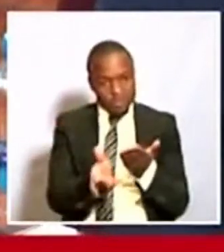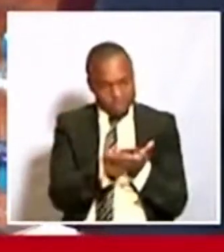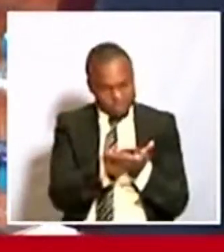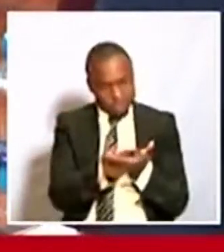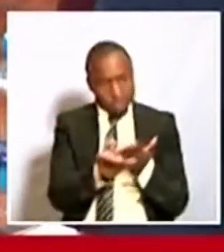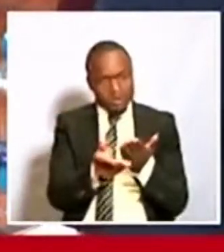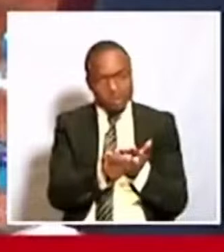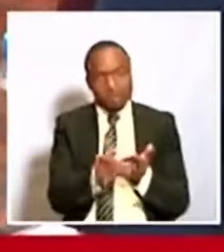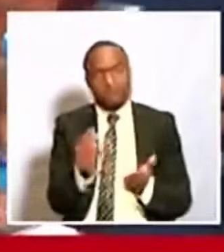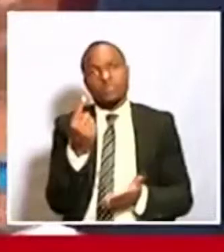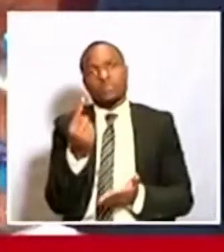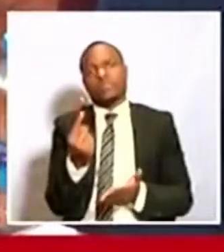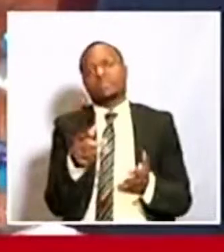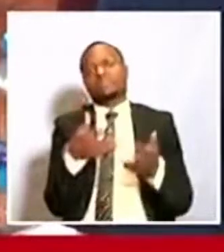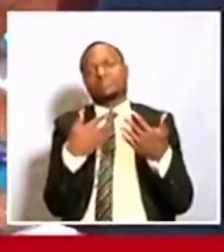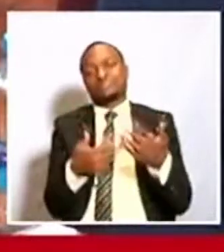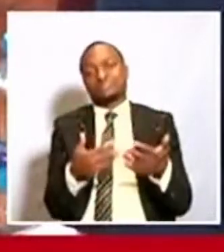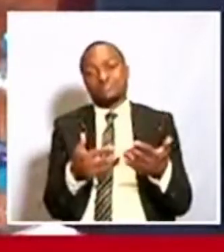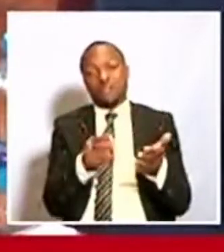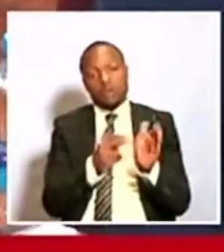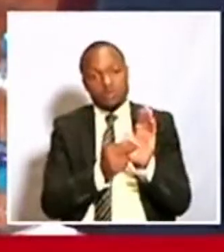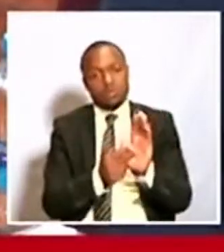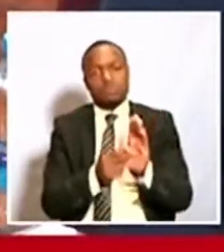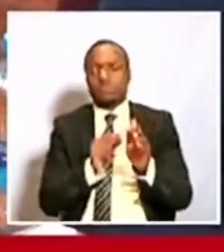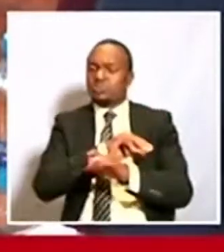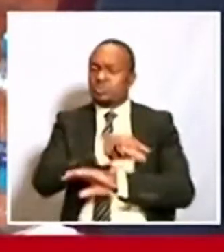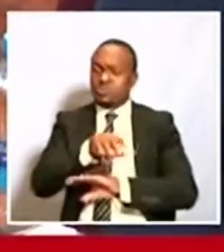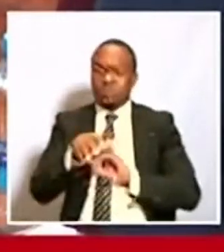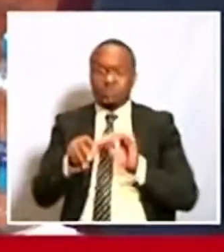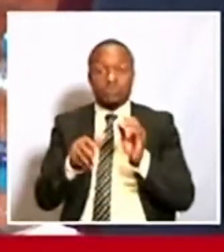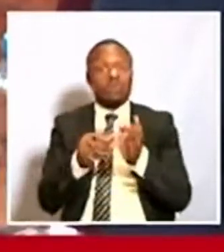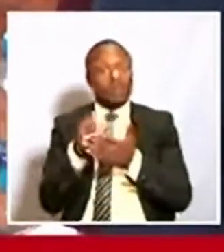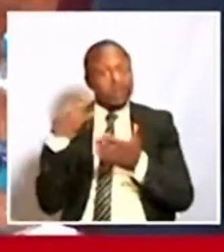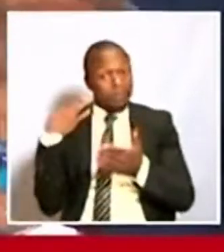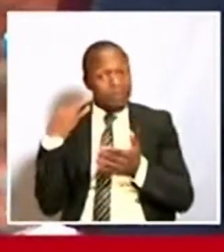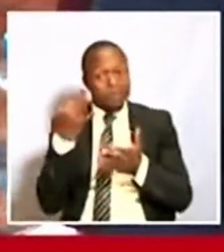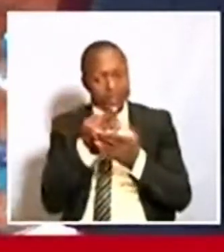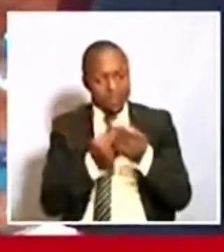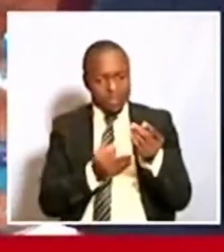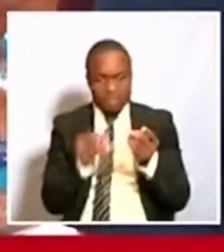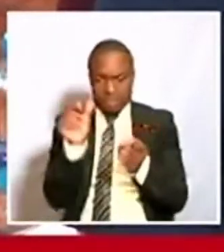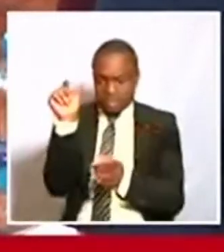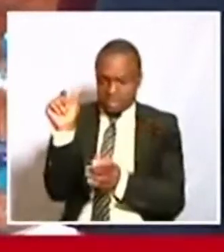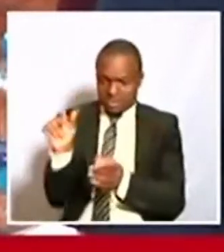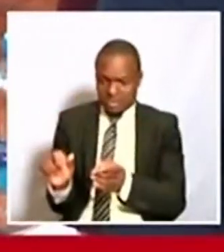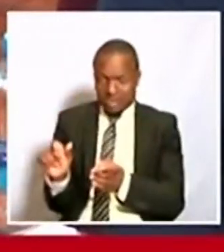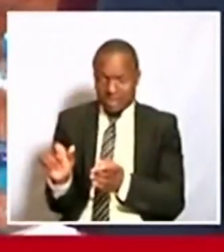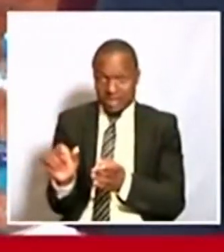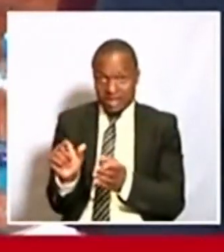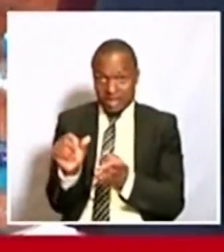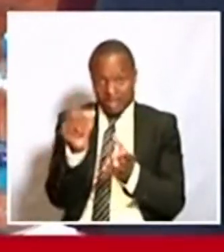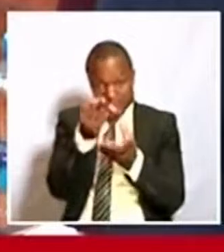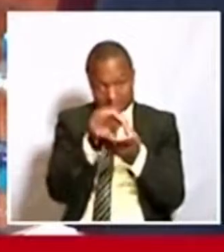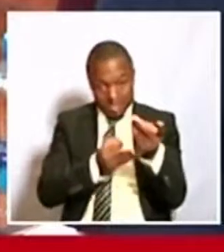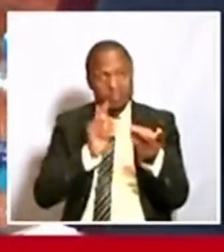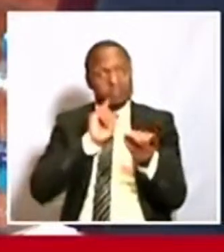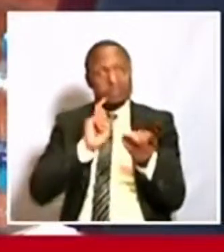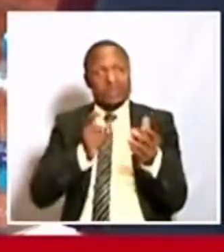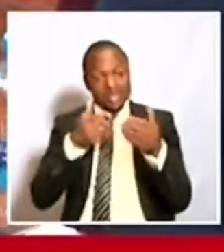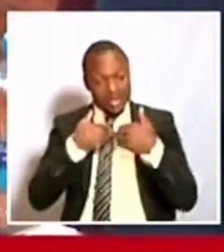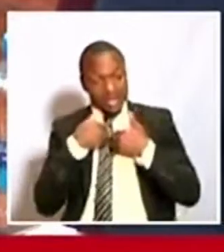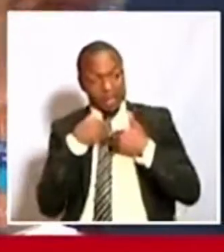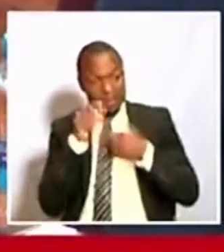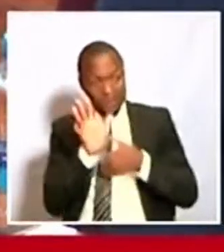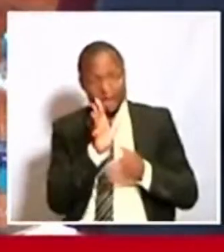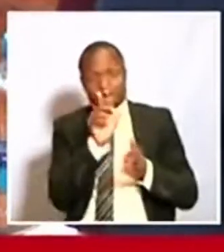of minutes to represent all the applications. Instead of each application having a set of minutes, they